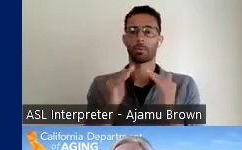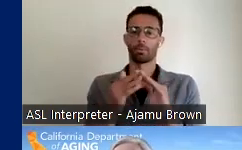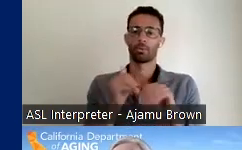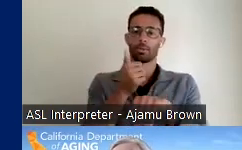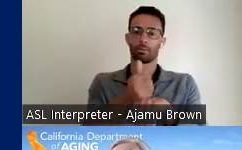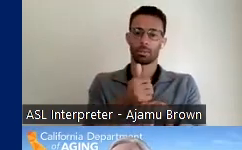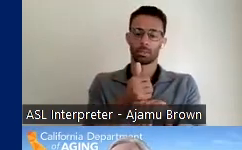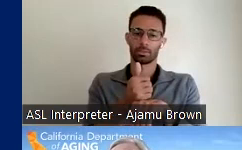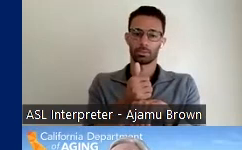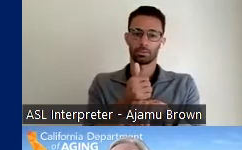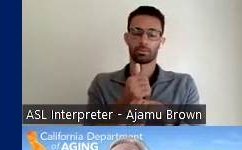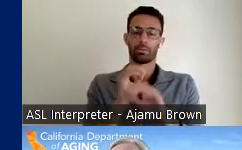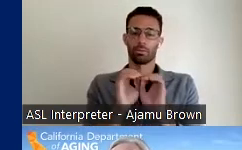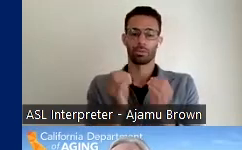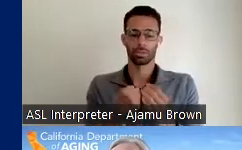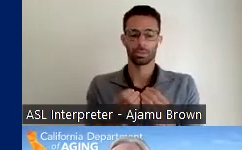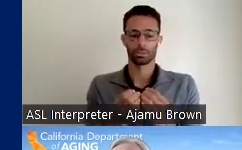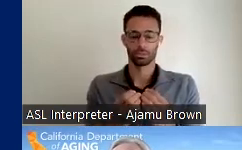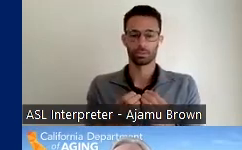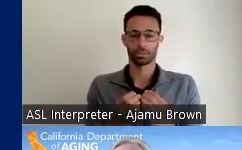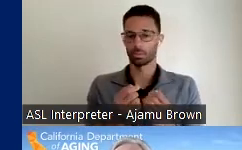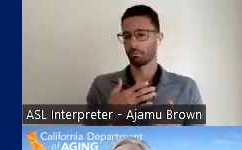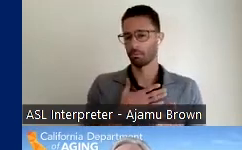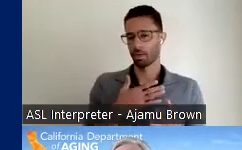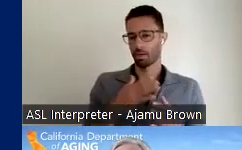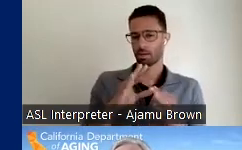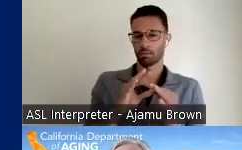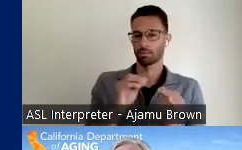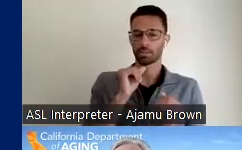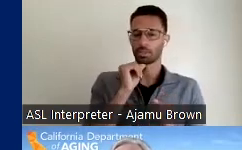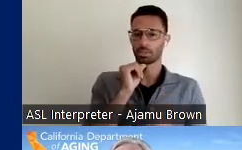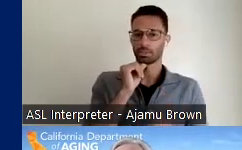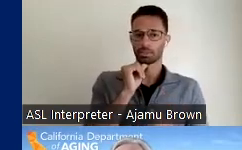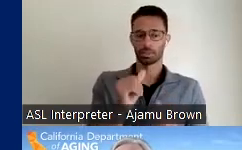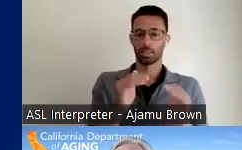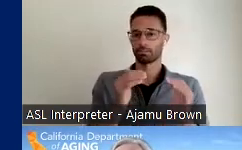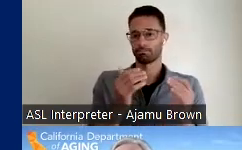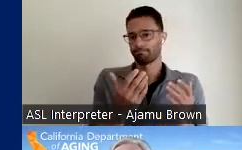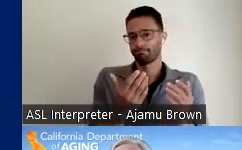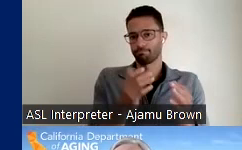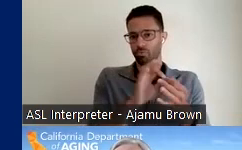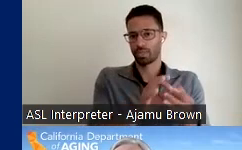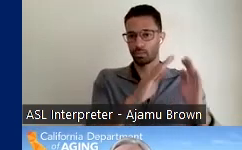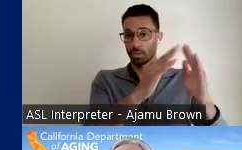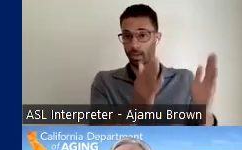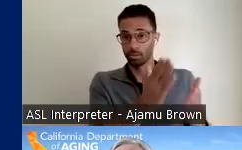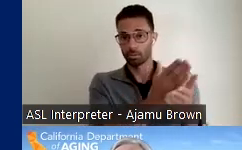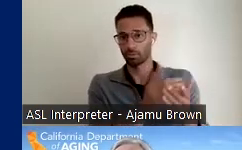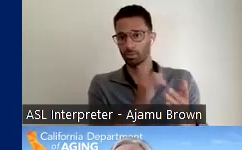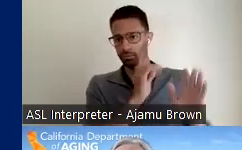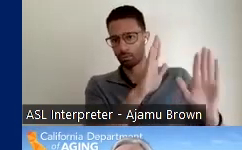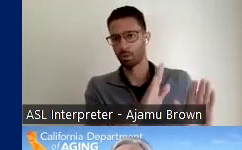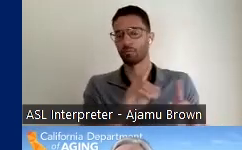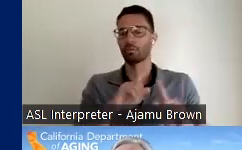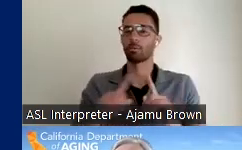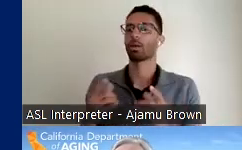CASA. My comment is, and the housing pieces were absolutely wonderful, but I want to just bring up another